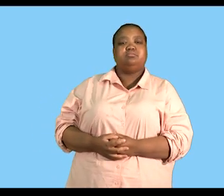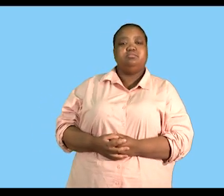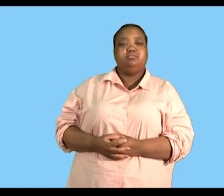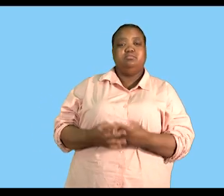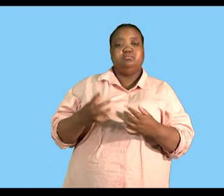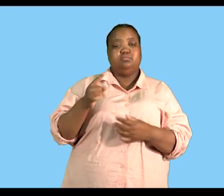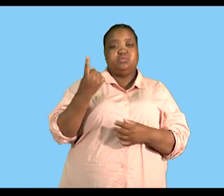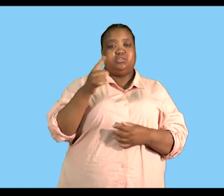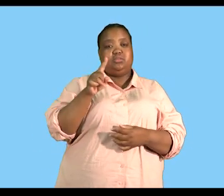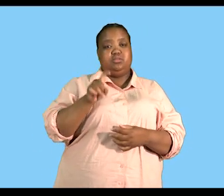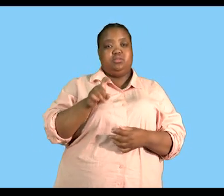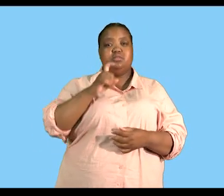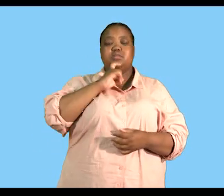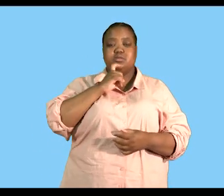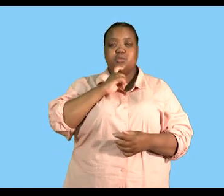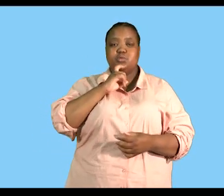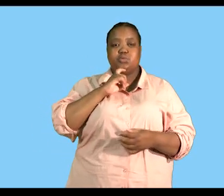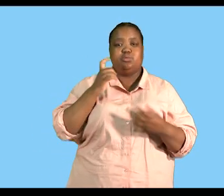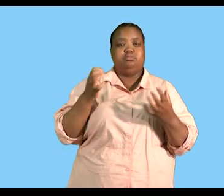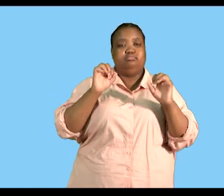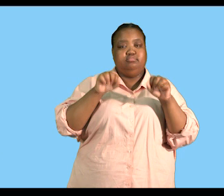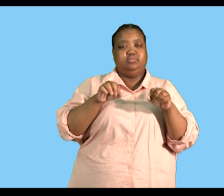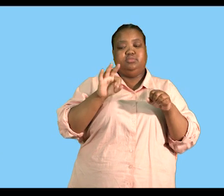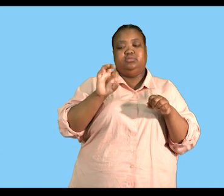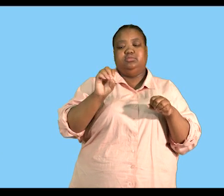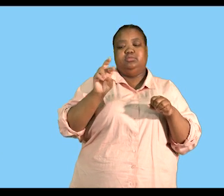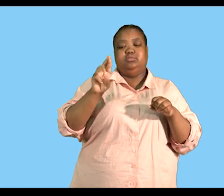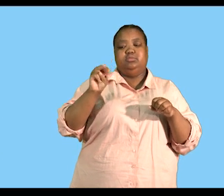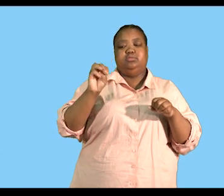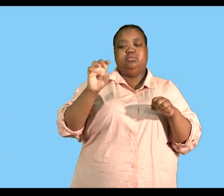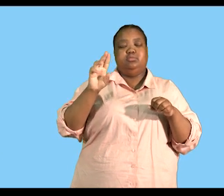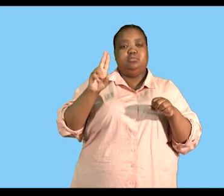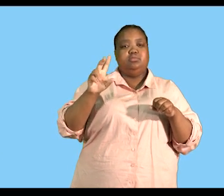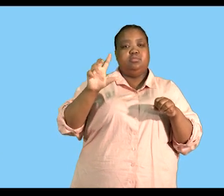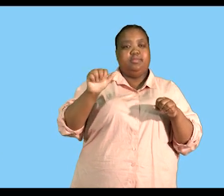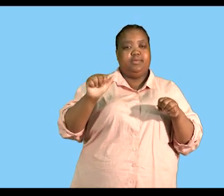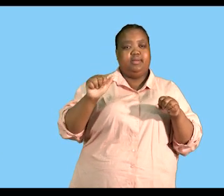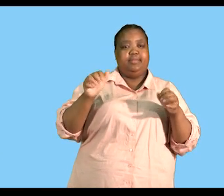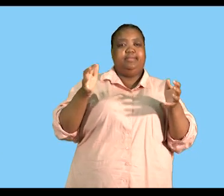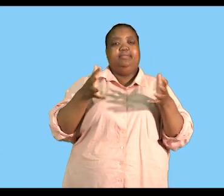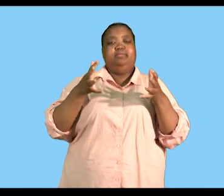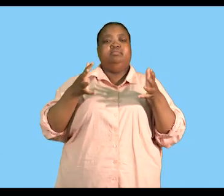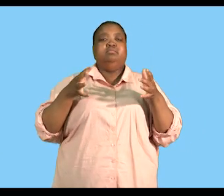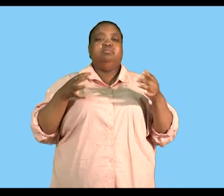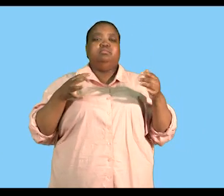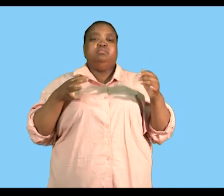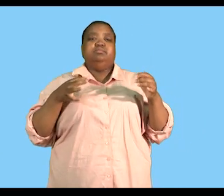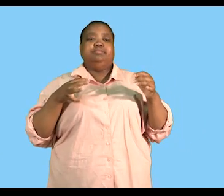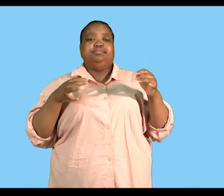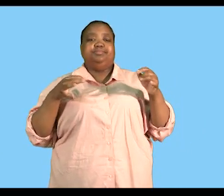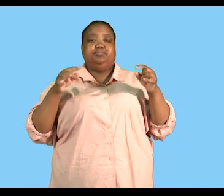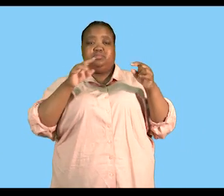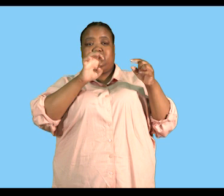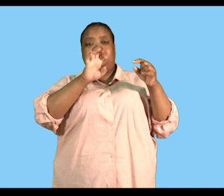it says you may use the following formula for an EFT transaction, that is the formula, and